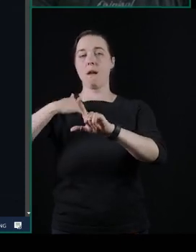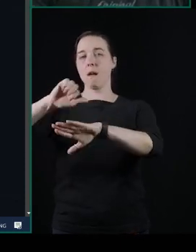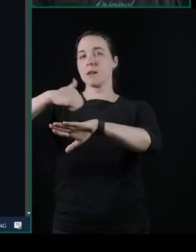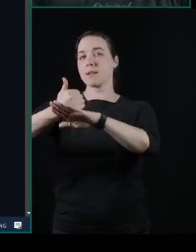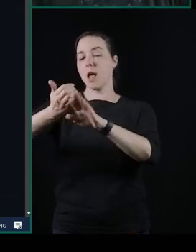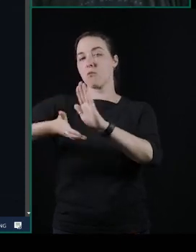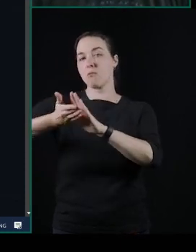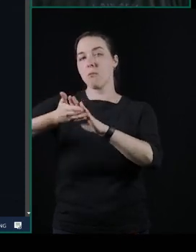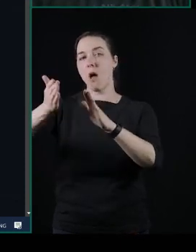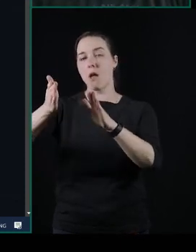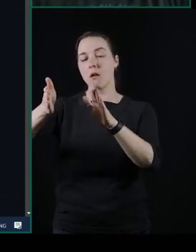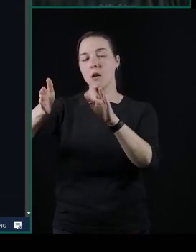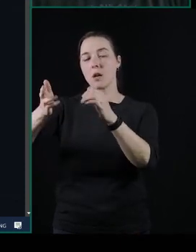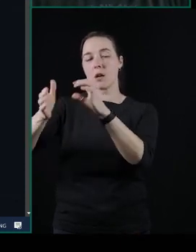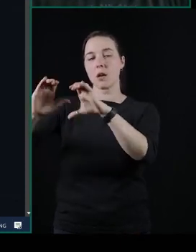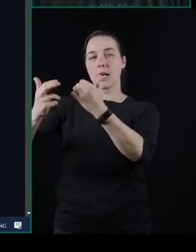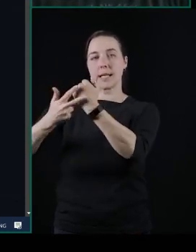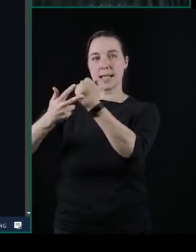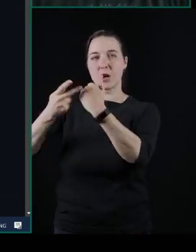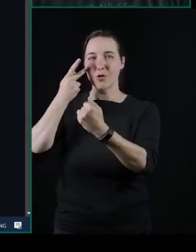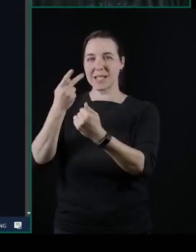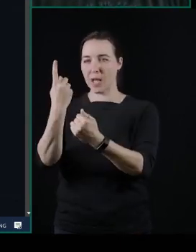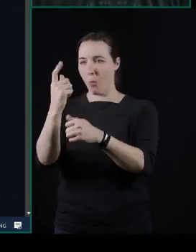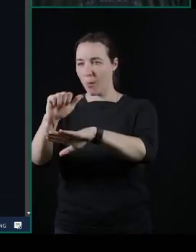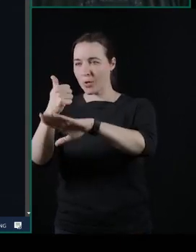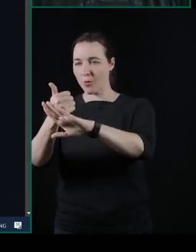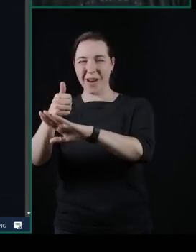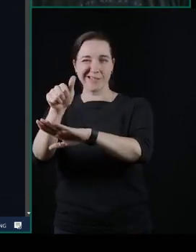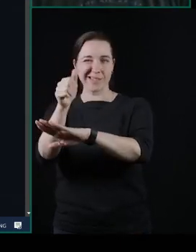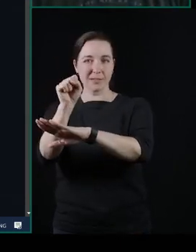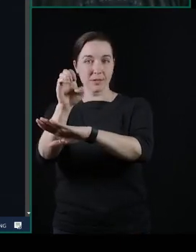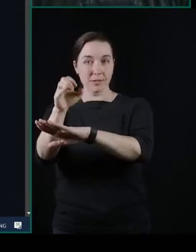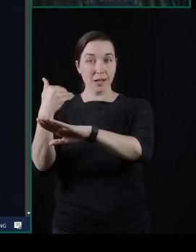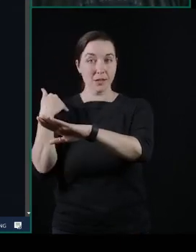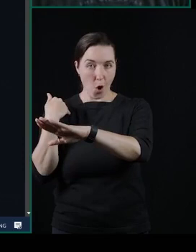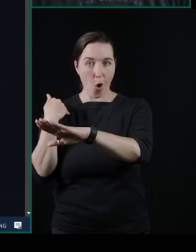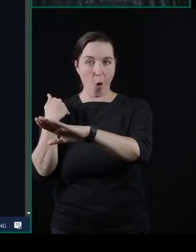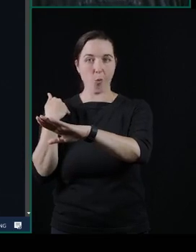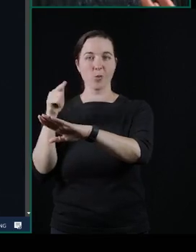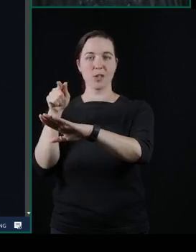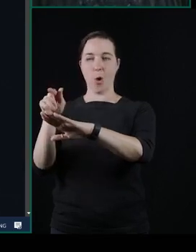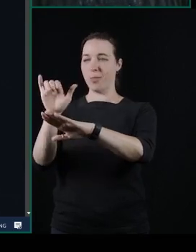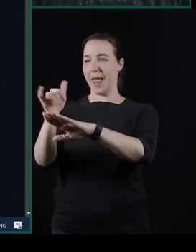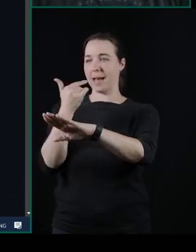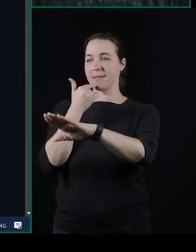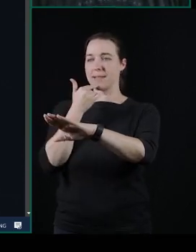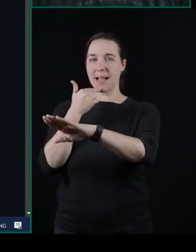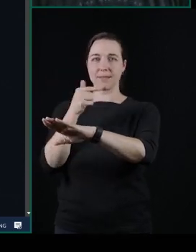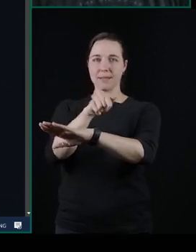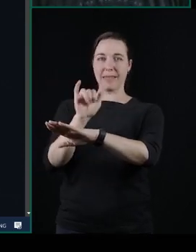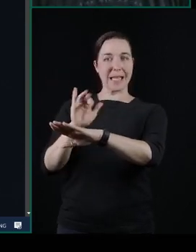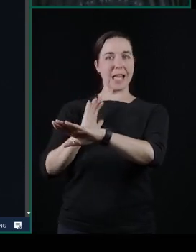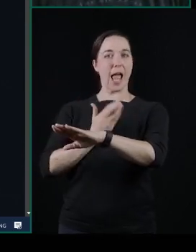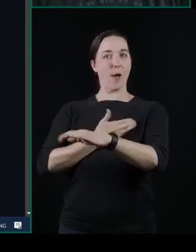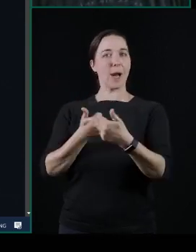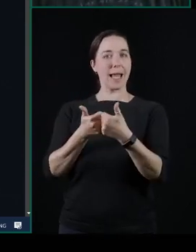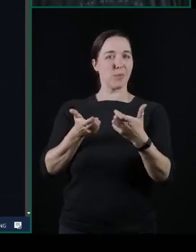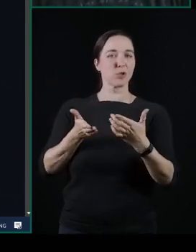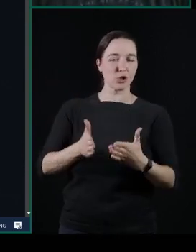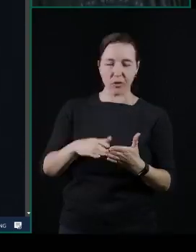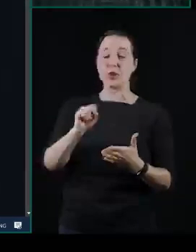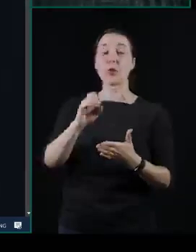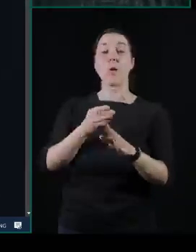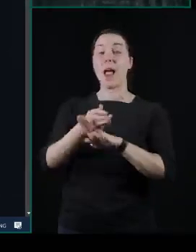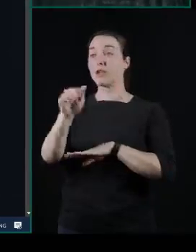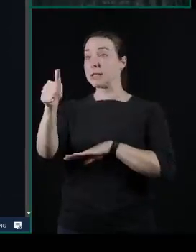and check the running containers, we will see that a new container was created 10 seconds ago that basically serves our game server.